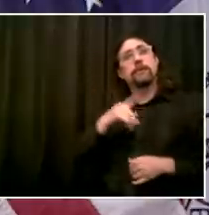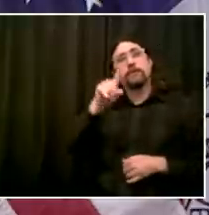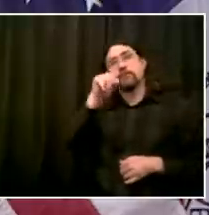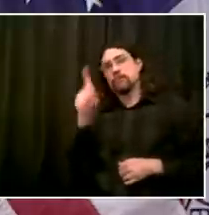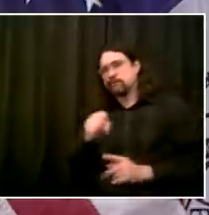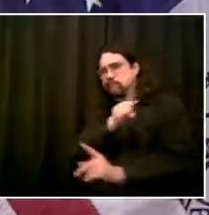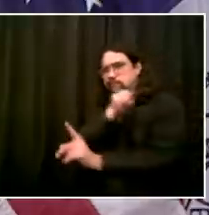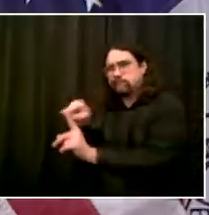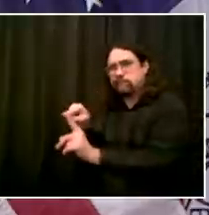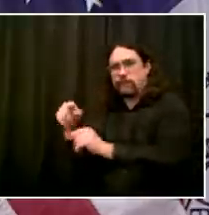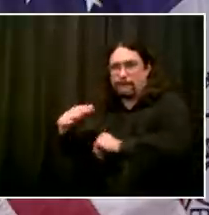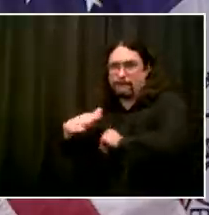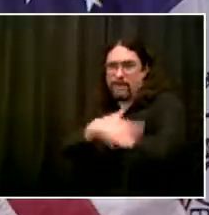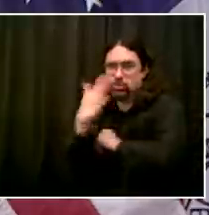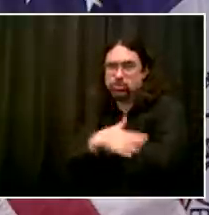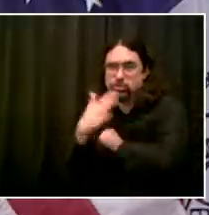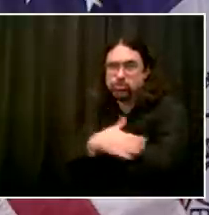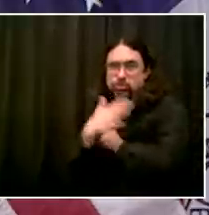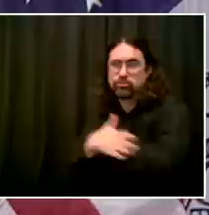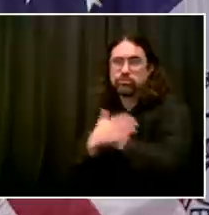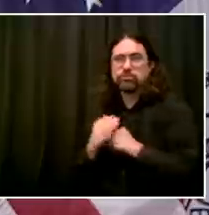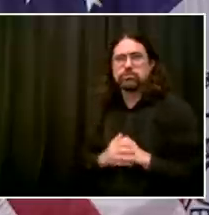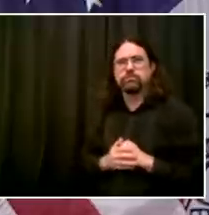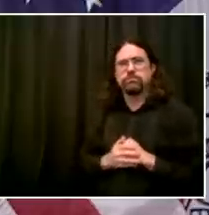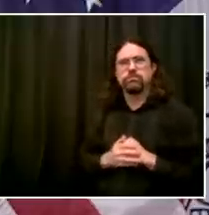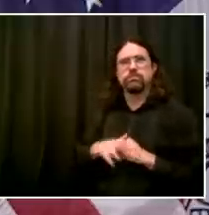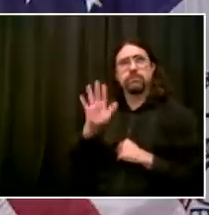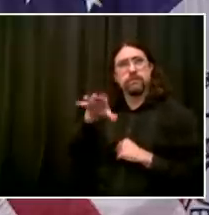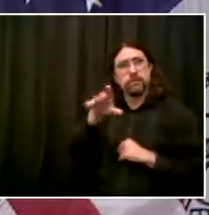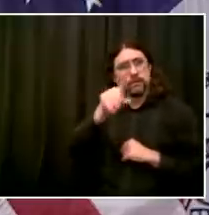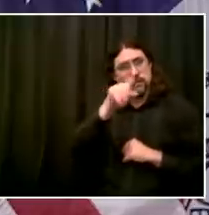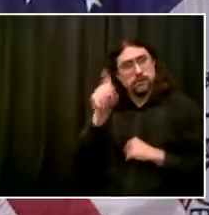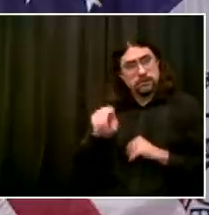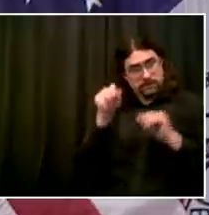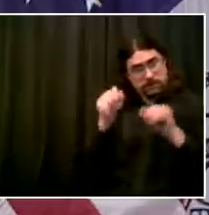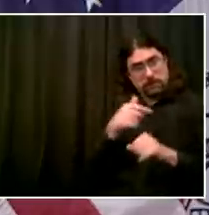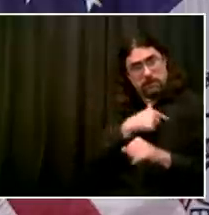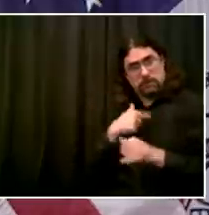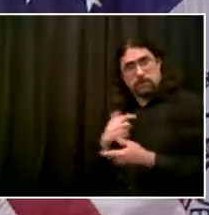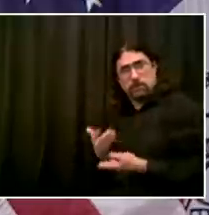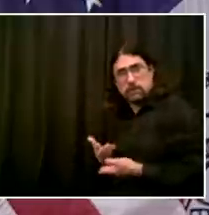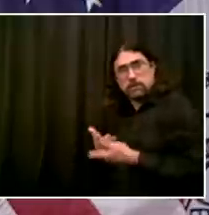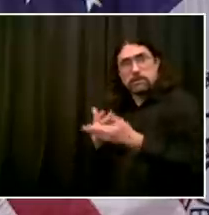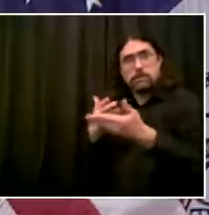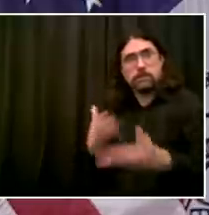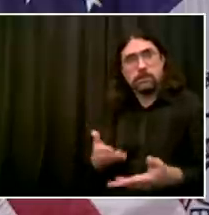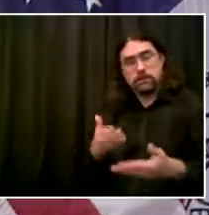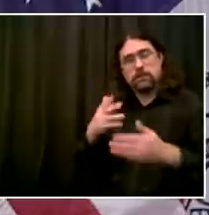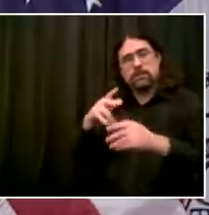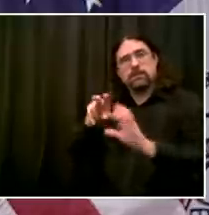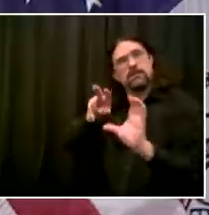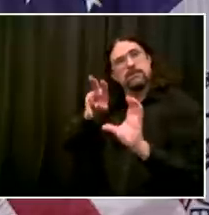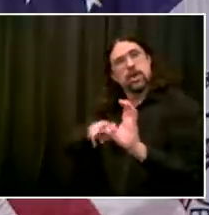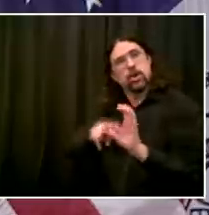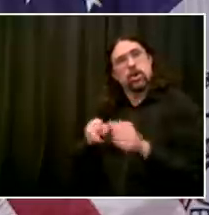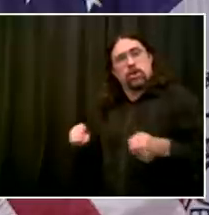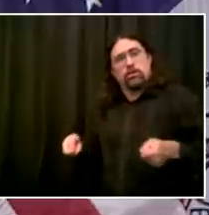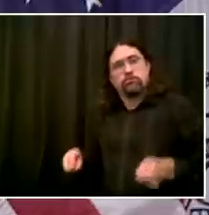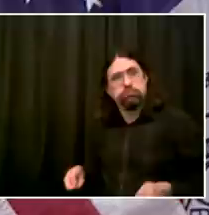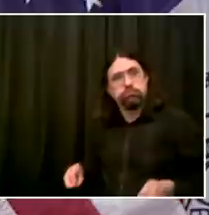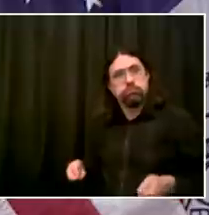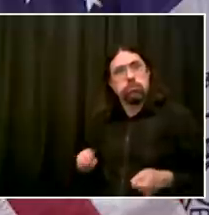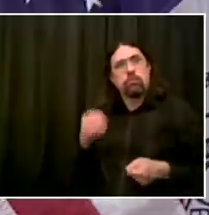walking? And if you can't picnic or barbecue or go to the playground in the park, what can you do there? And my second question